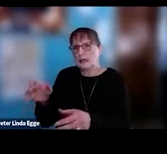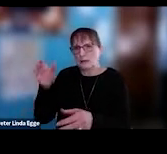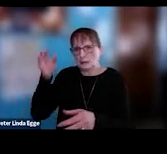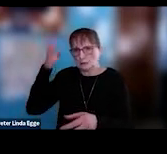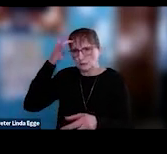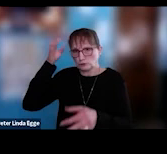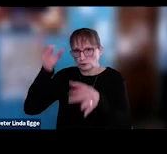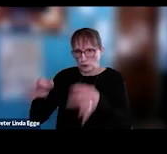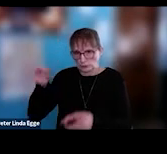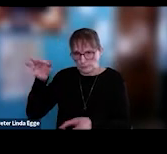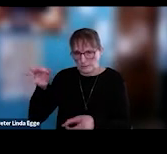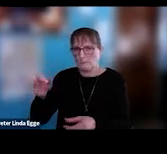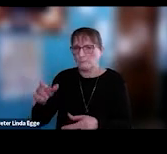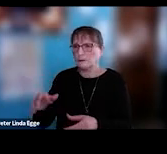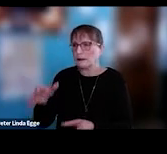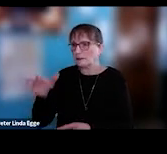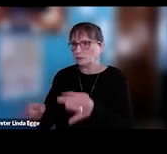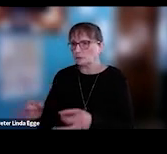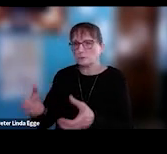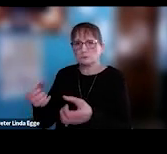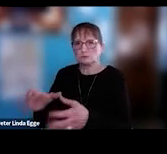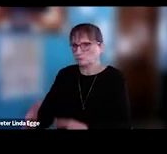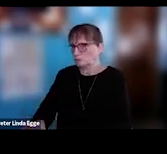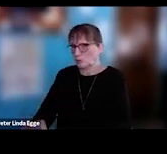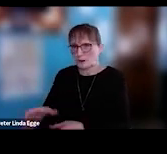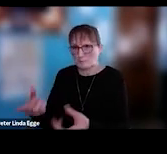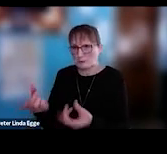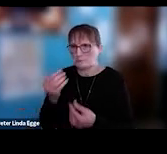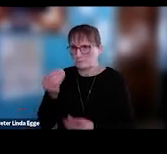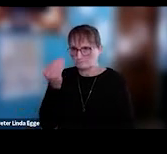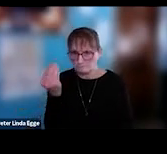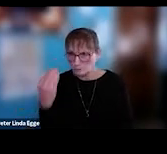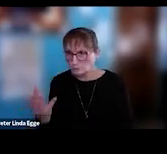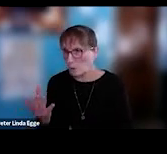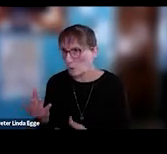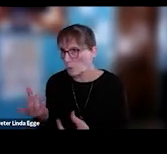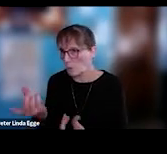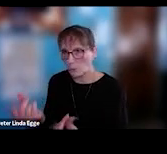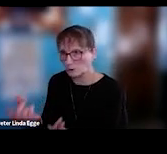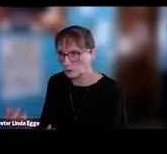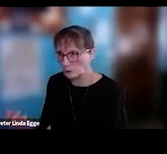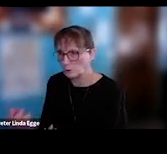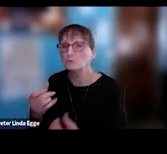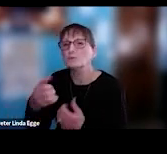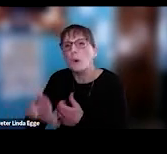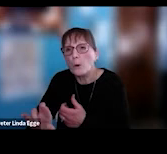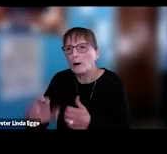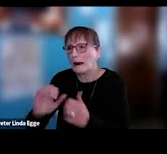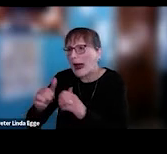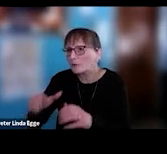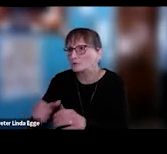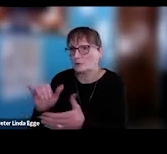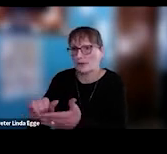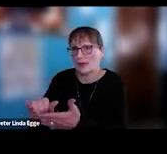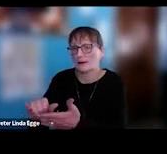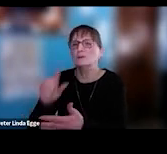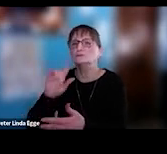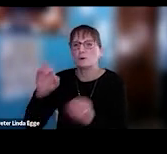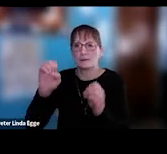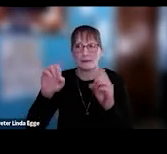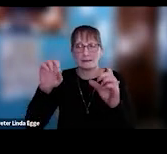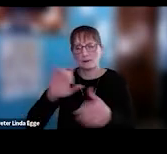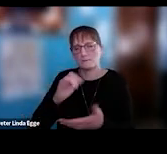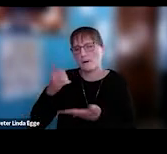sometimes judges don't want to be told what to do or how to do it. So the education will hopefully